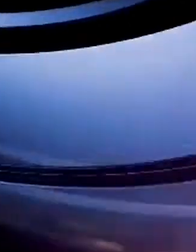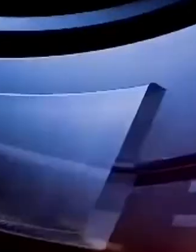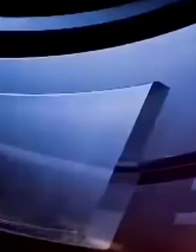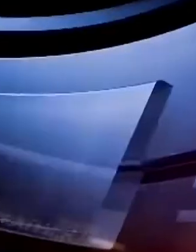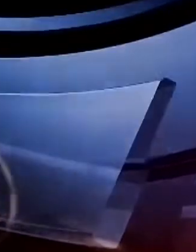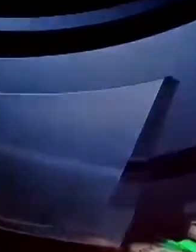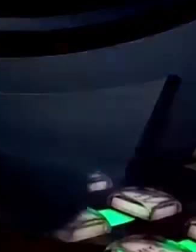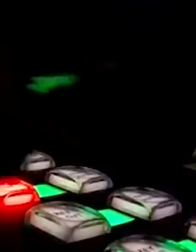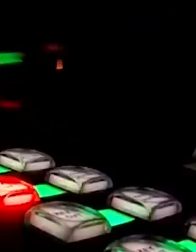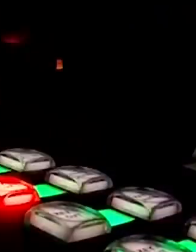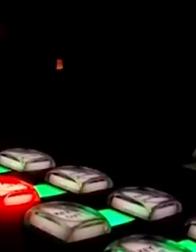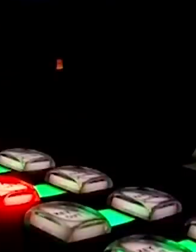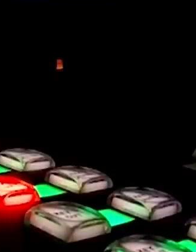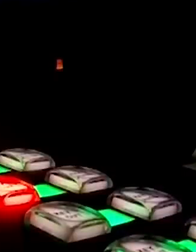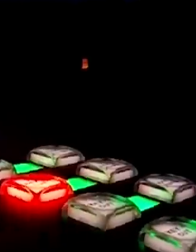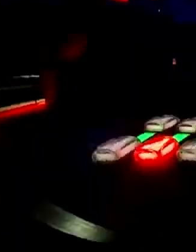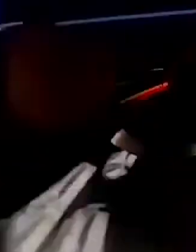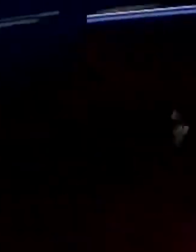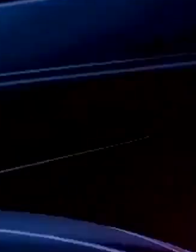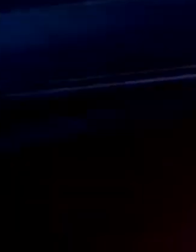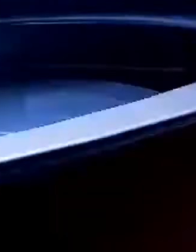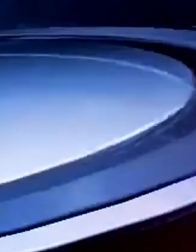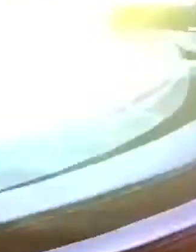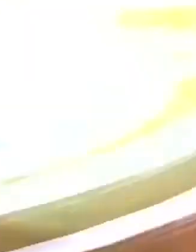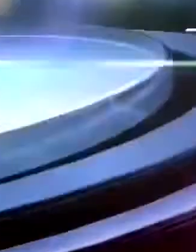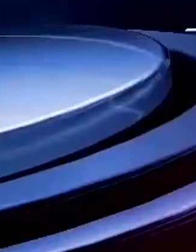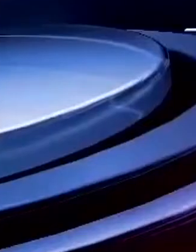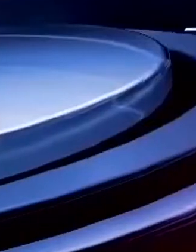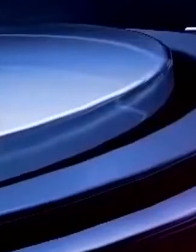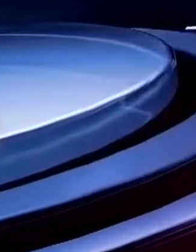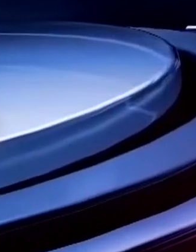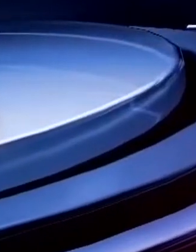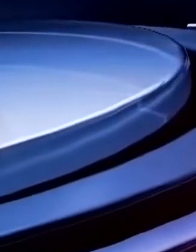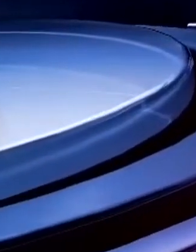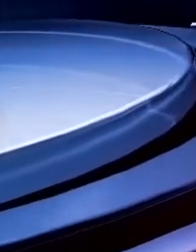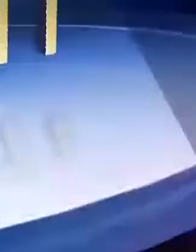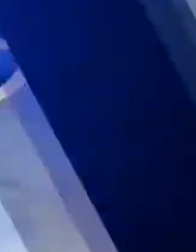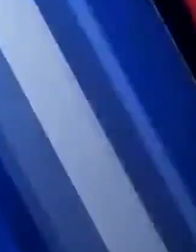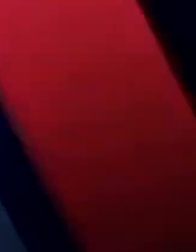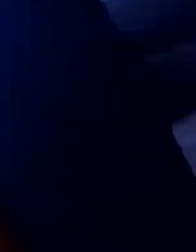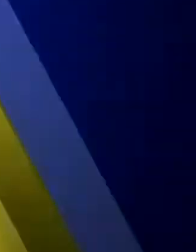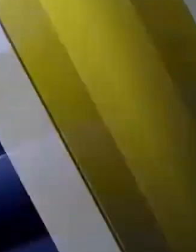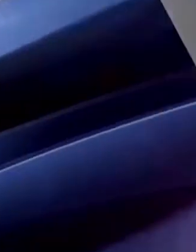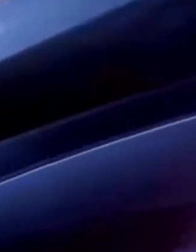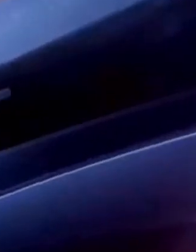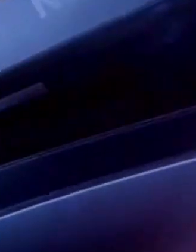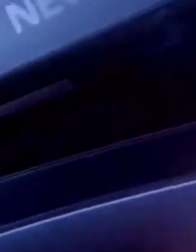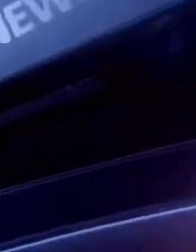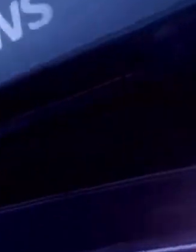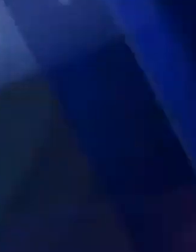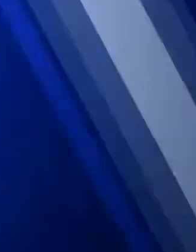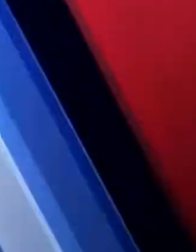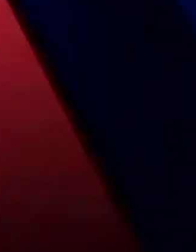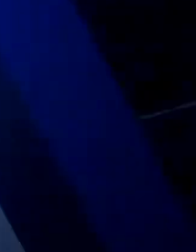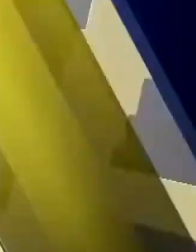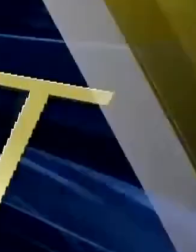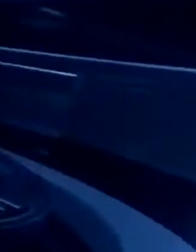Broadcasting from our studios in the Pine St. Michael, this is CBC News Night, starting now.